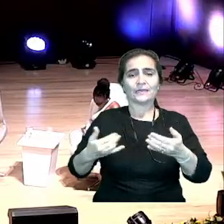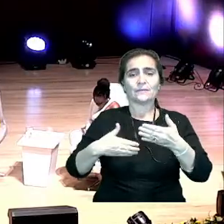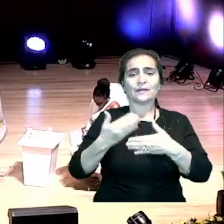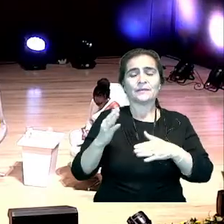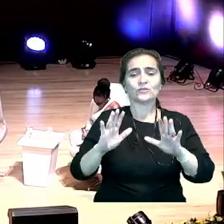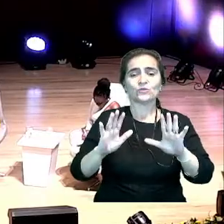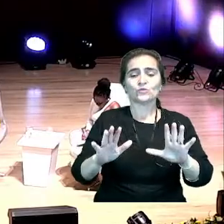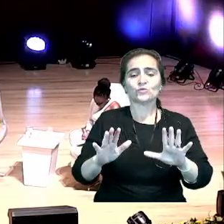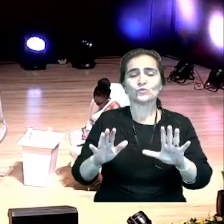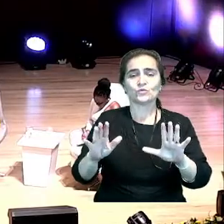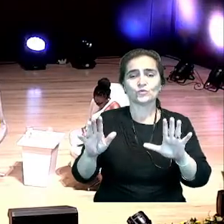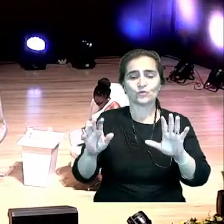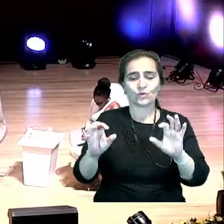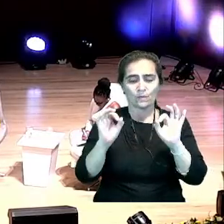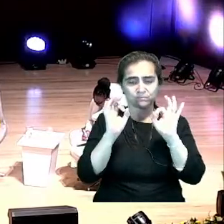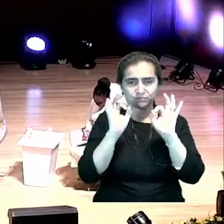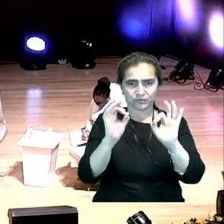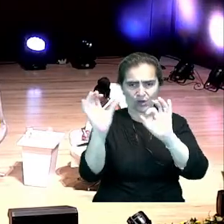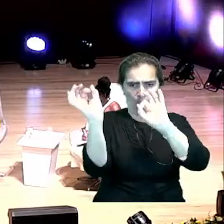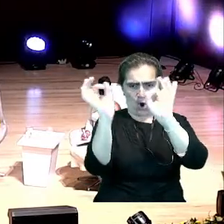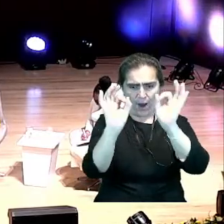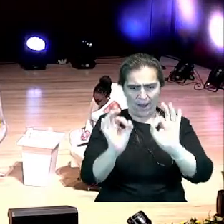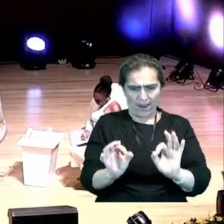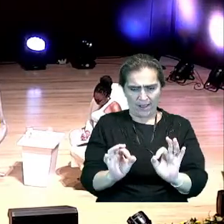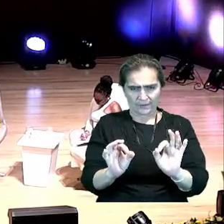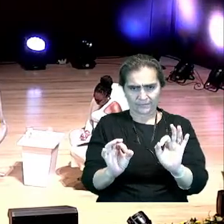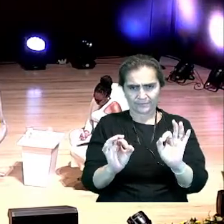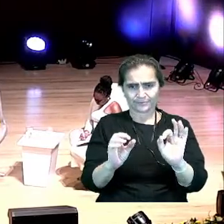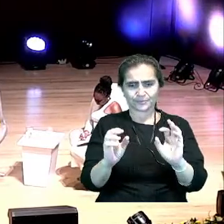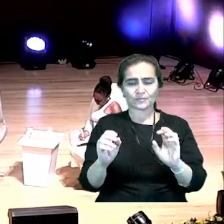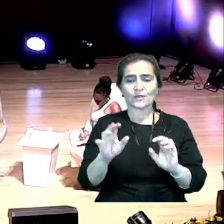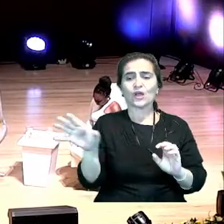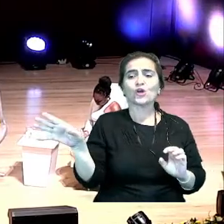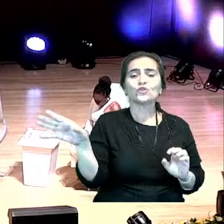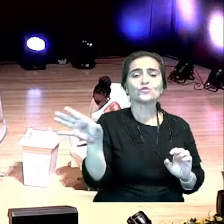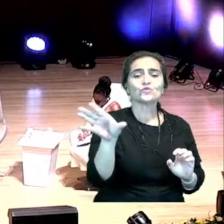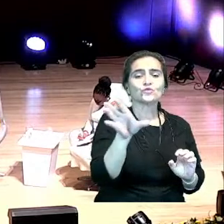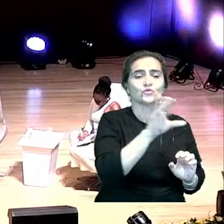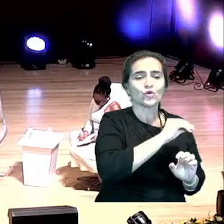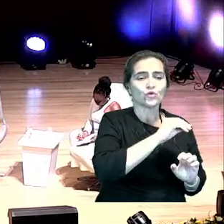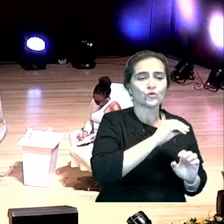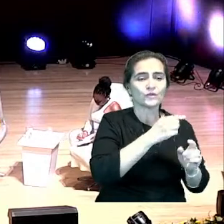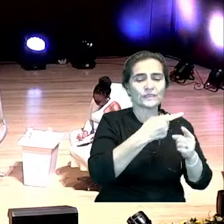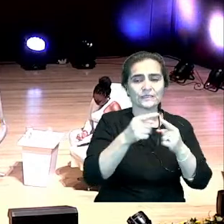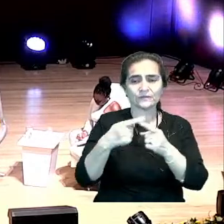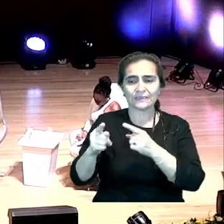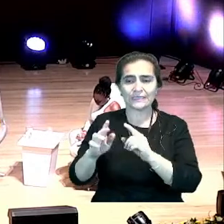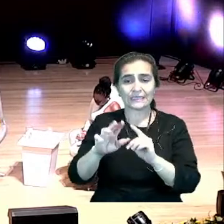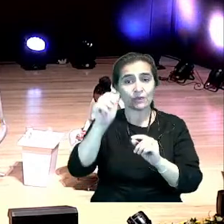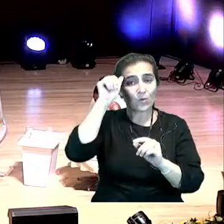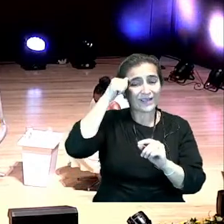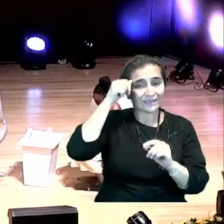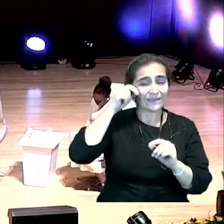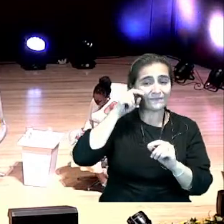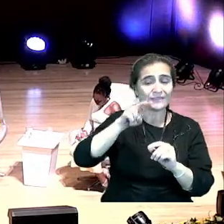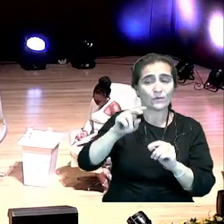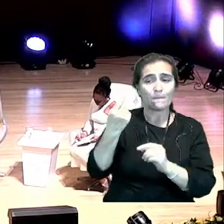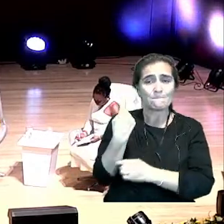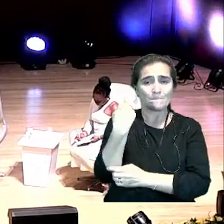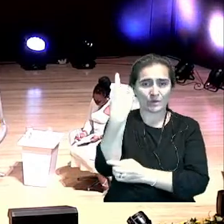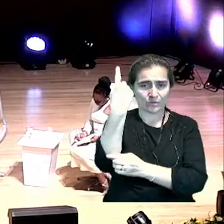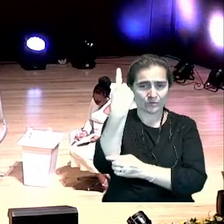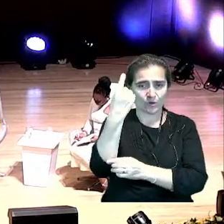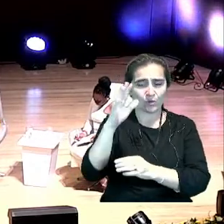came to the Pacific coast, and we tried to create a politically correct model I might add, to bring together